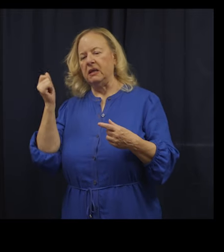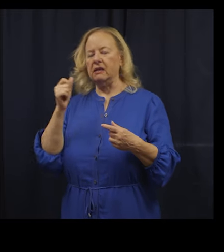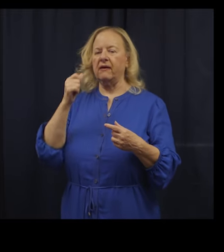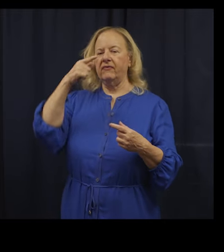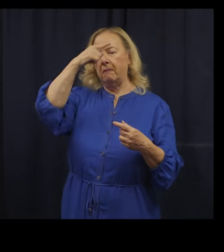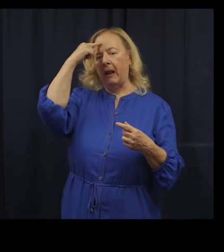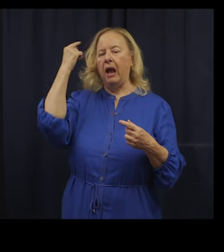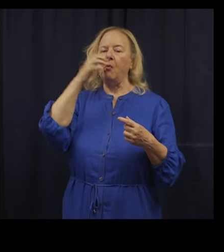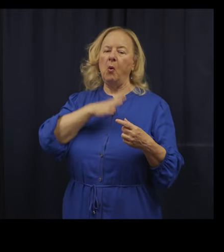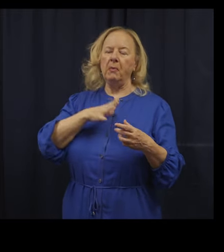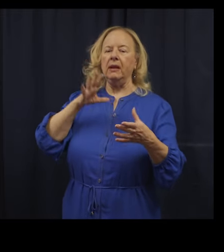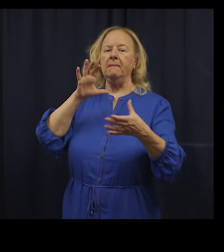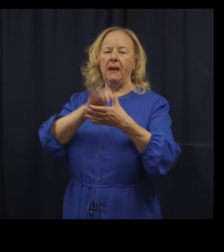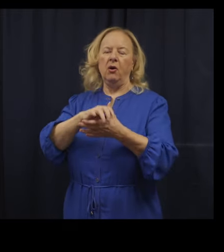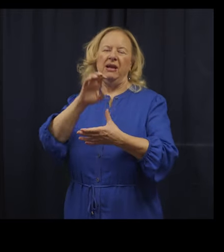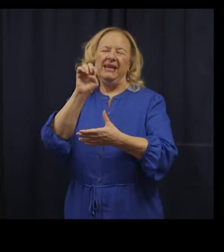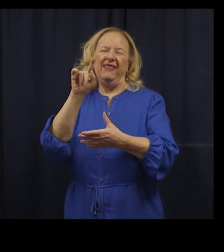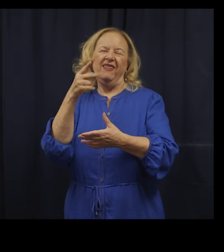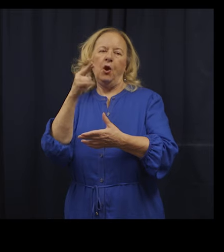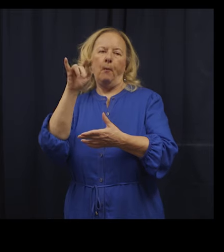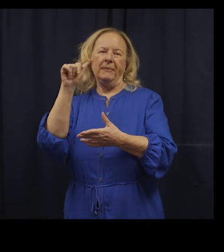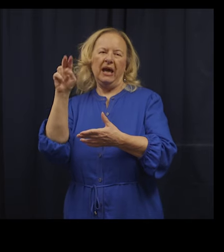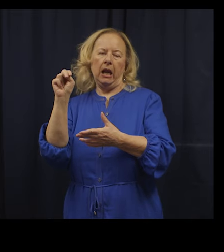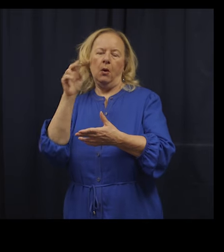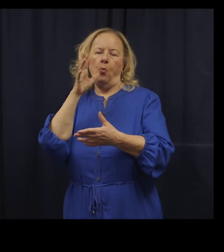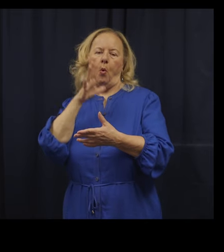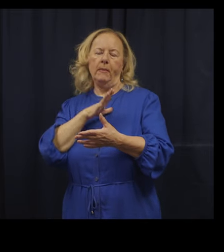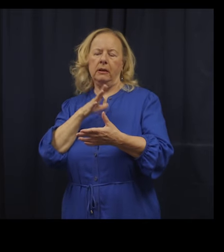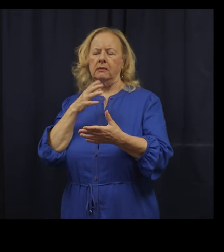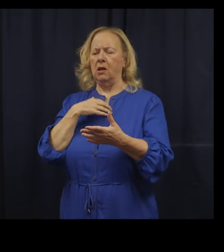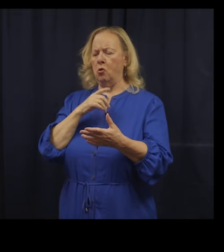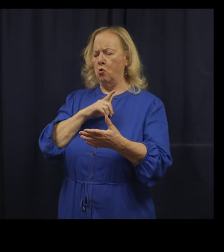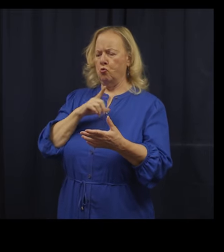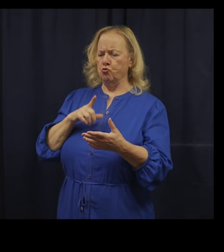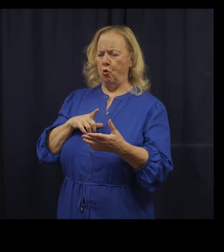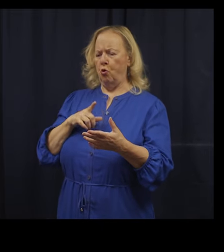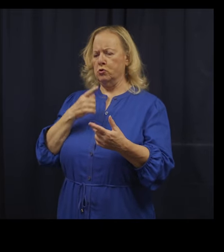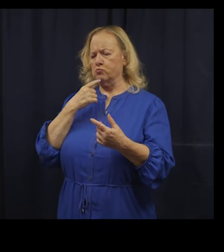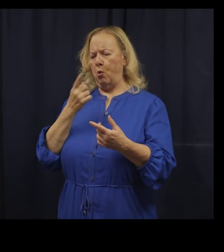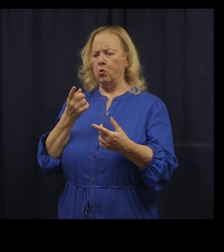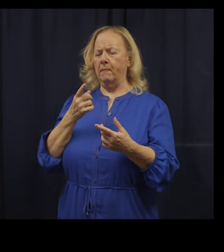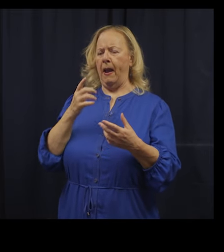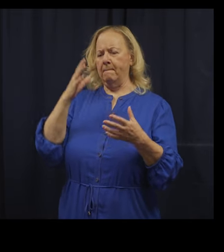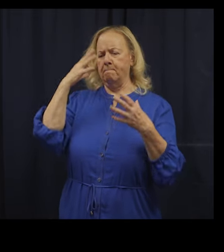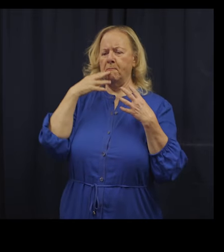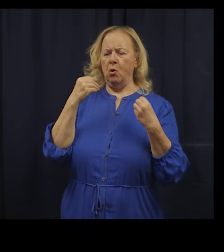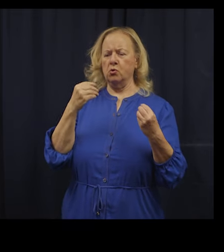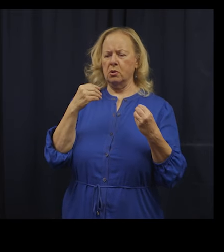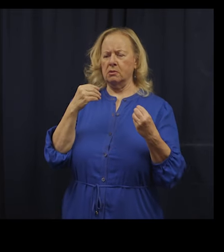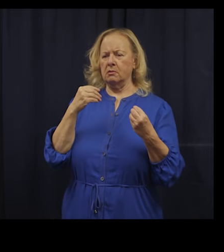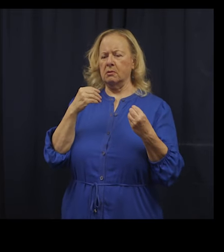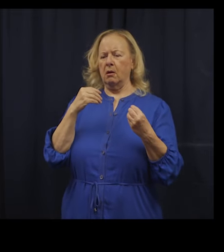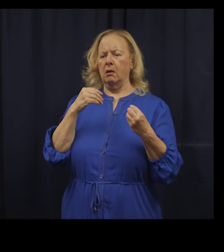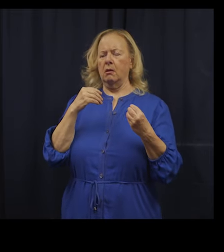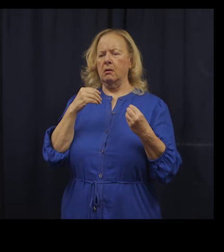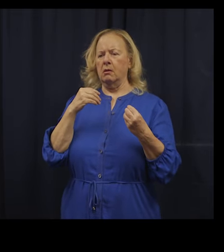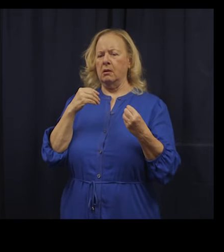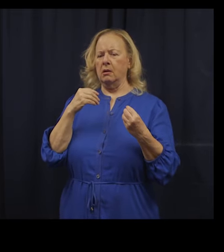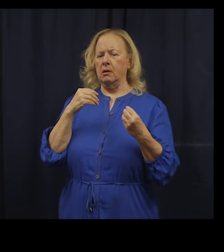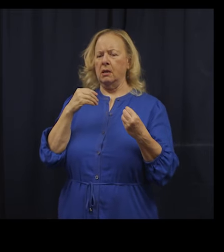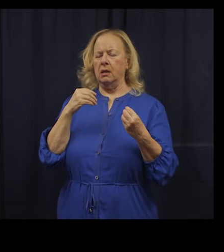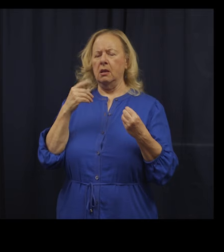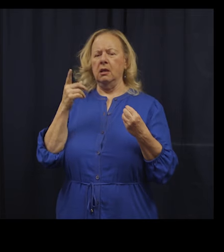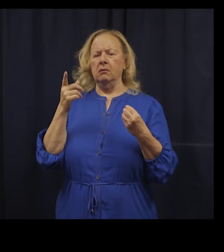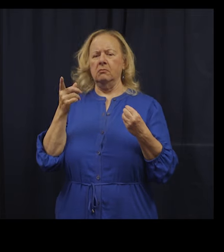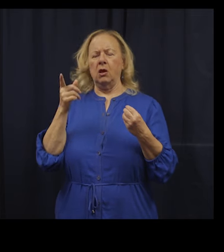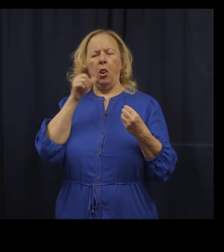who he married, for he married an Ethiopian woman. And they said, has the Lord indeed spoken only by Moses? He's not spoken also by us, has he not? And